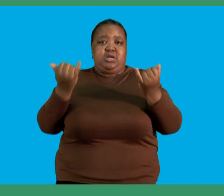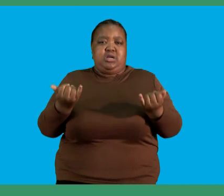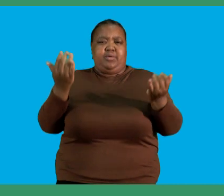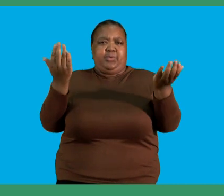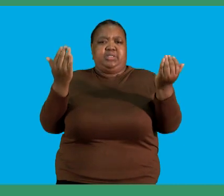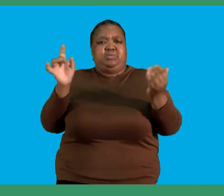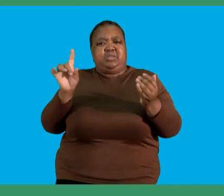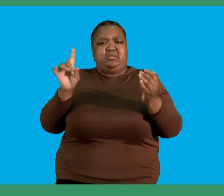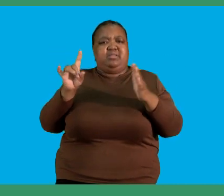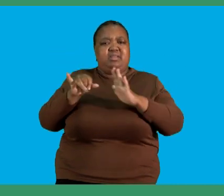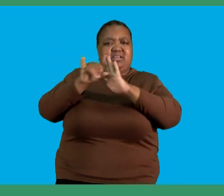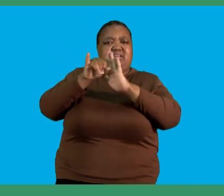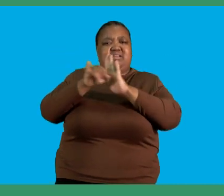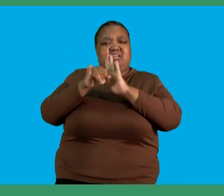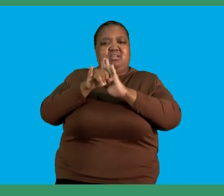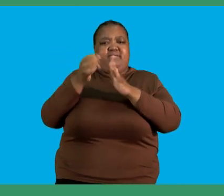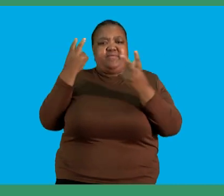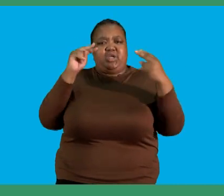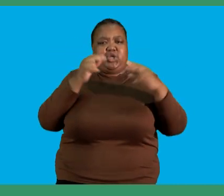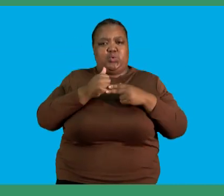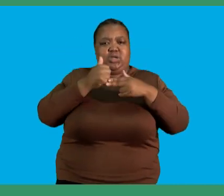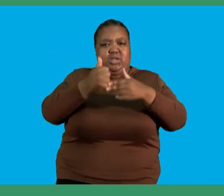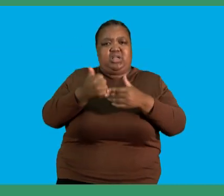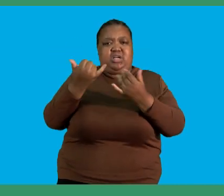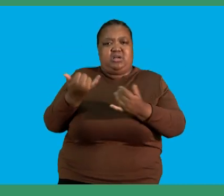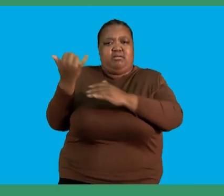are expected now to identify the type of visual aid